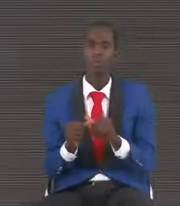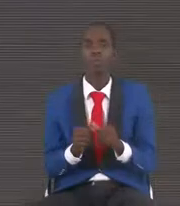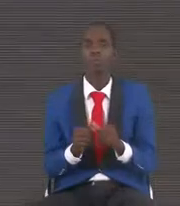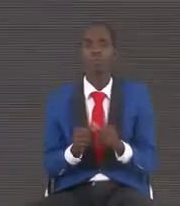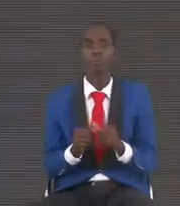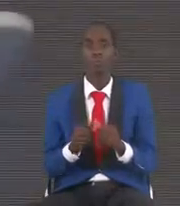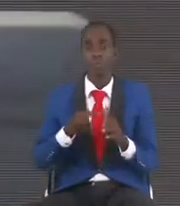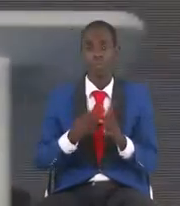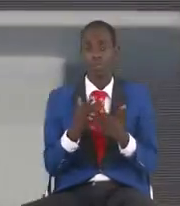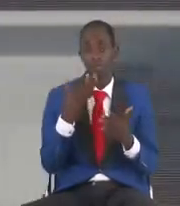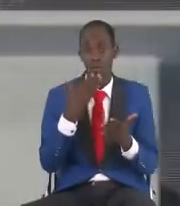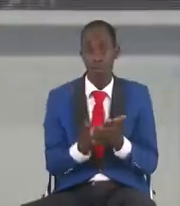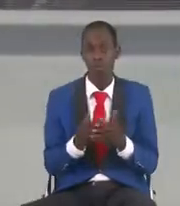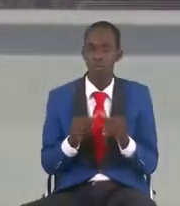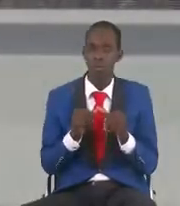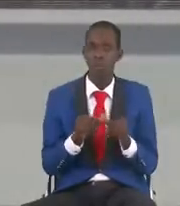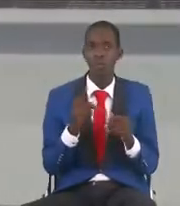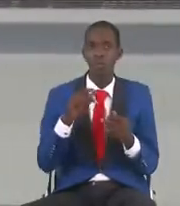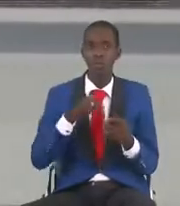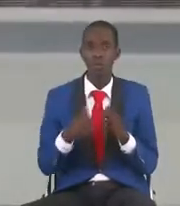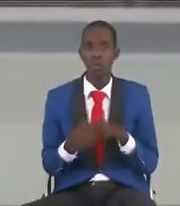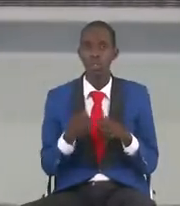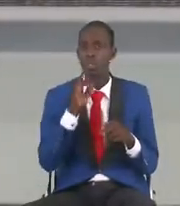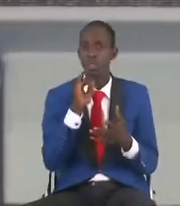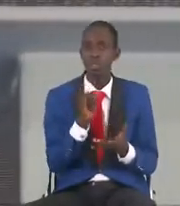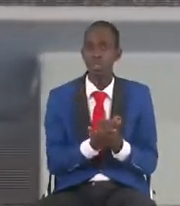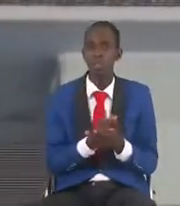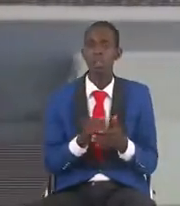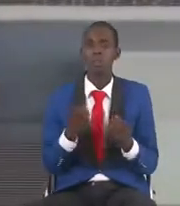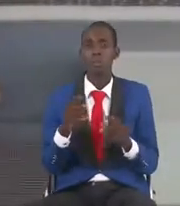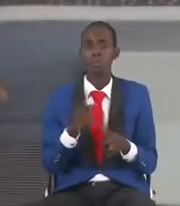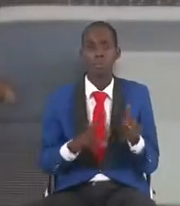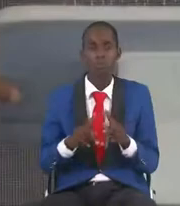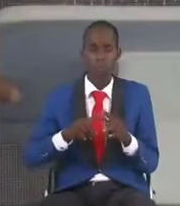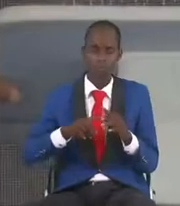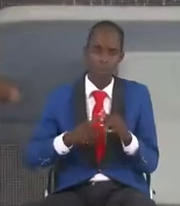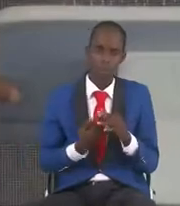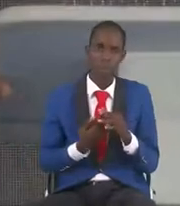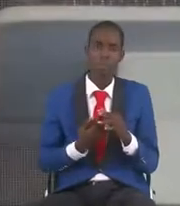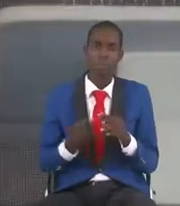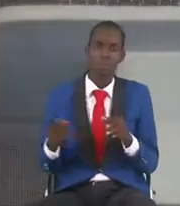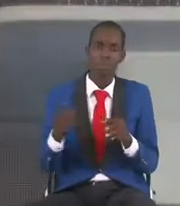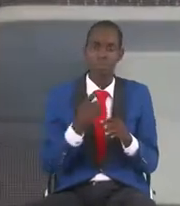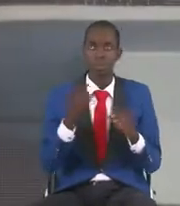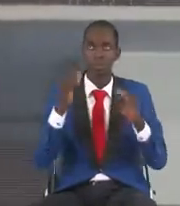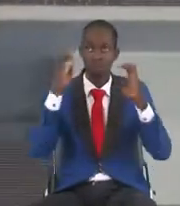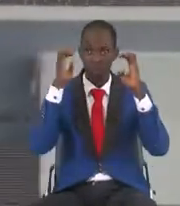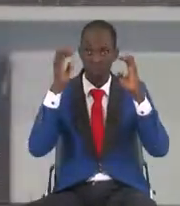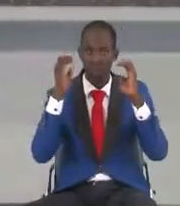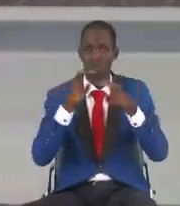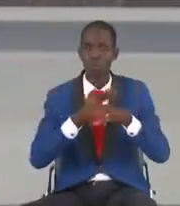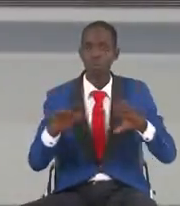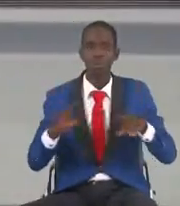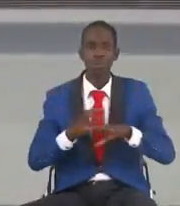problem with dropouts is that they start their education, they don't continue. The problem